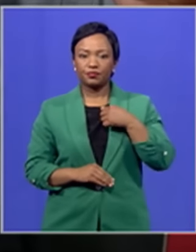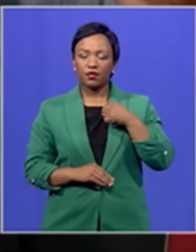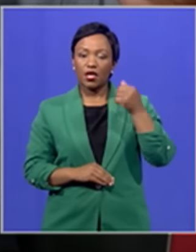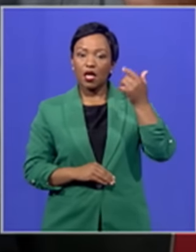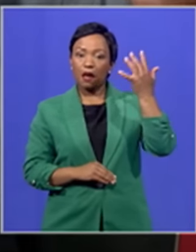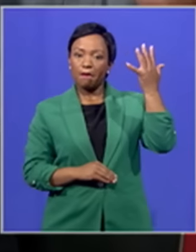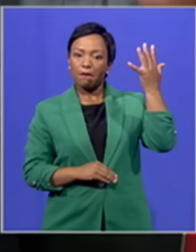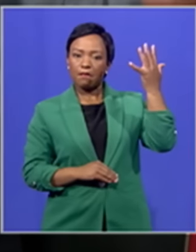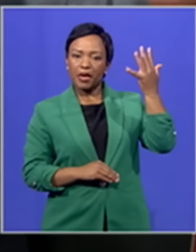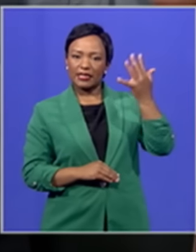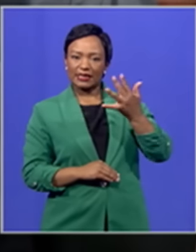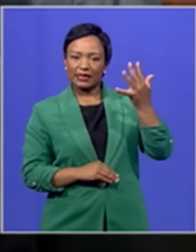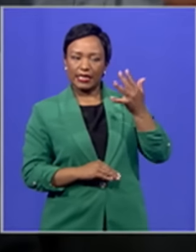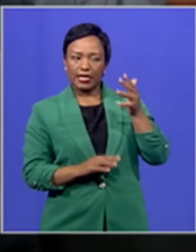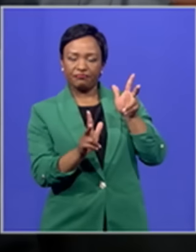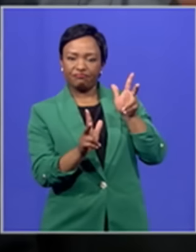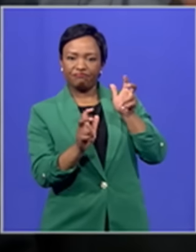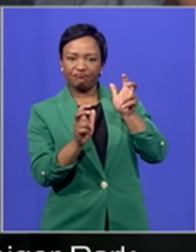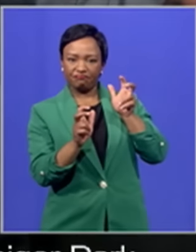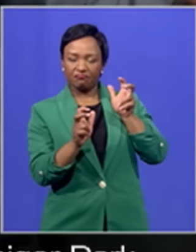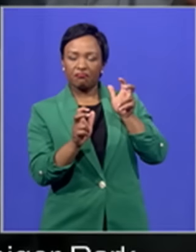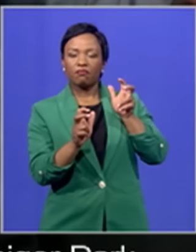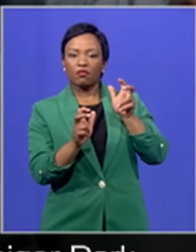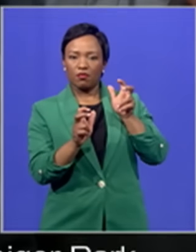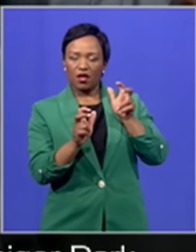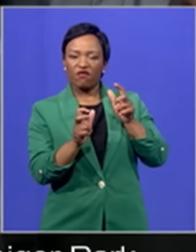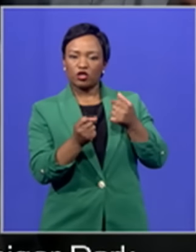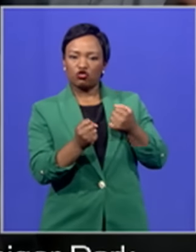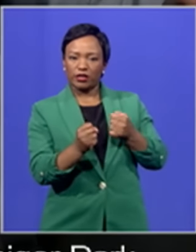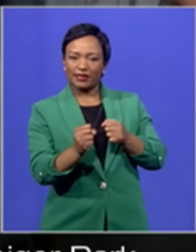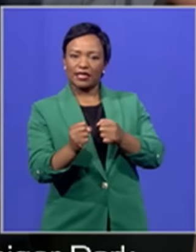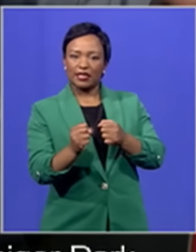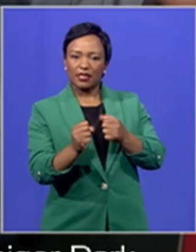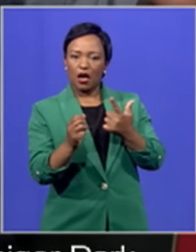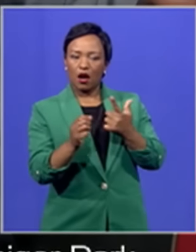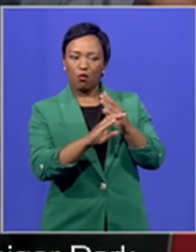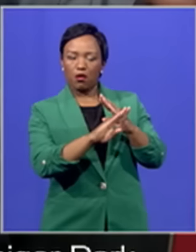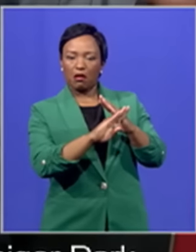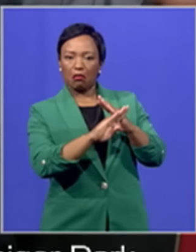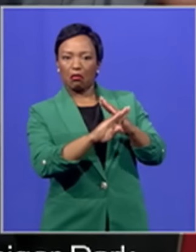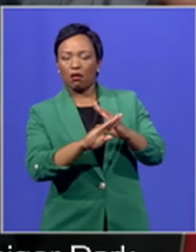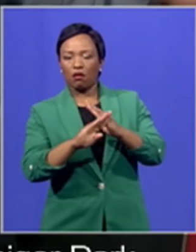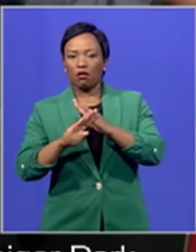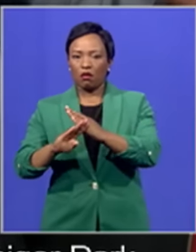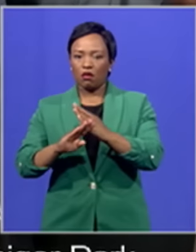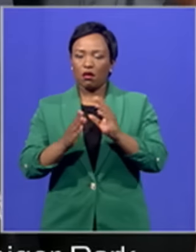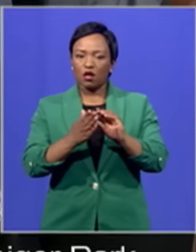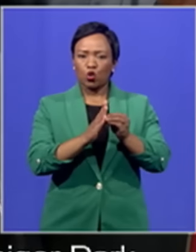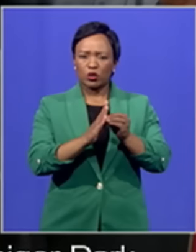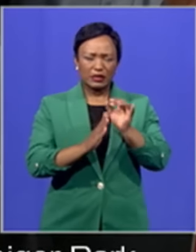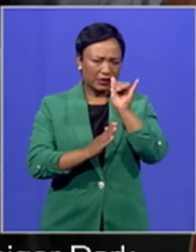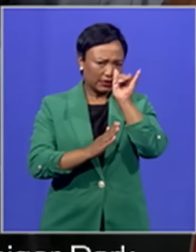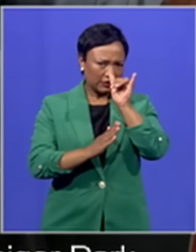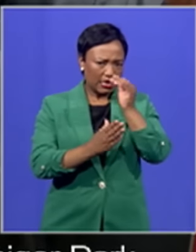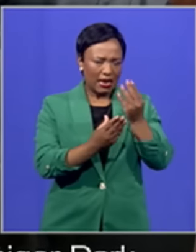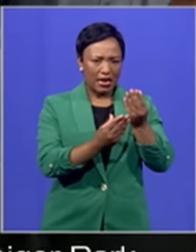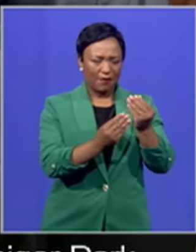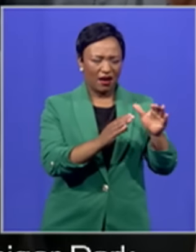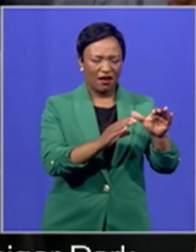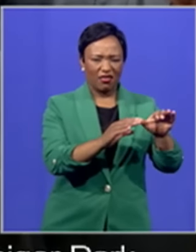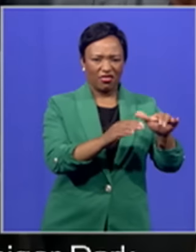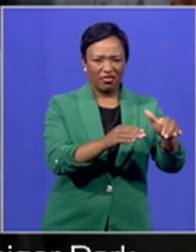anti-gang violence strategy that we developed following my visits to